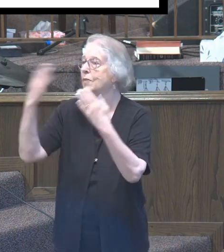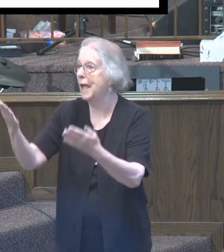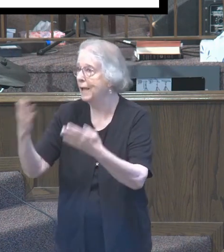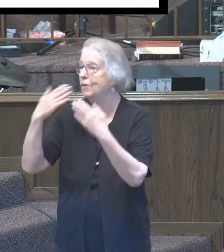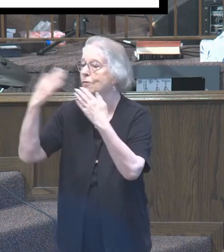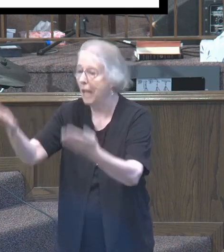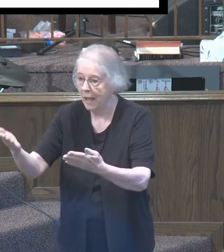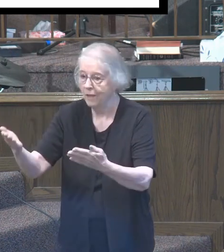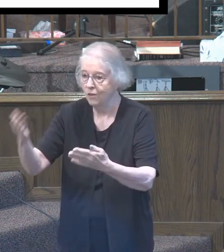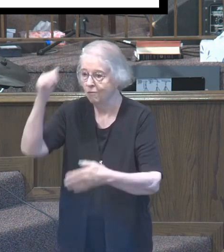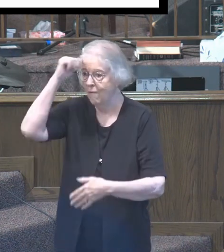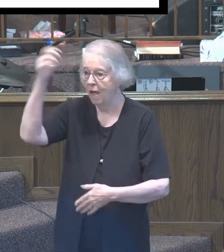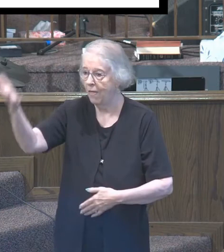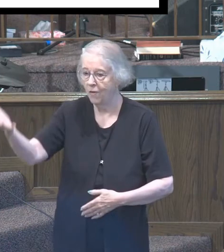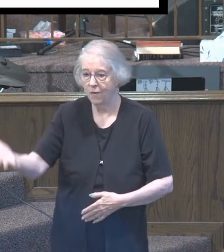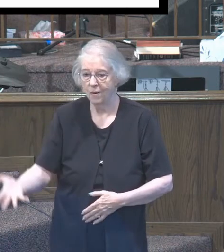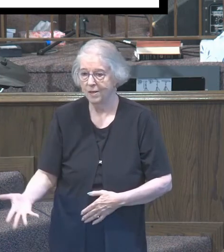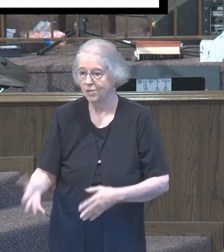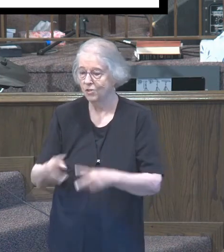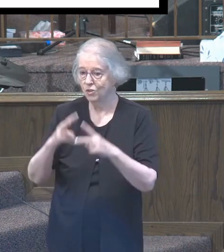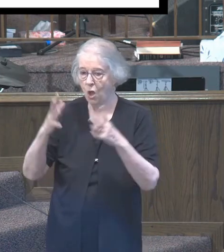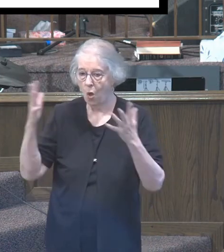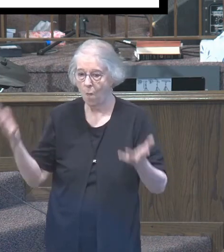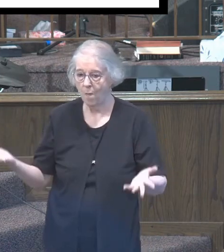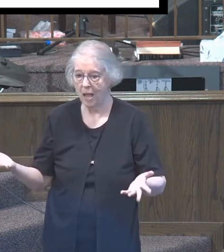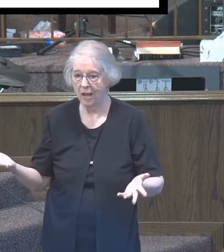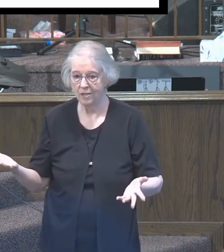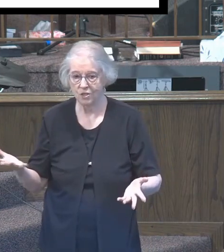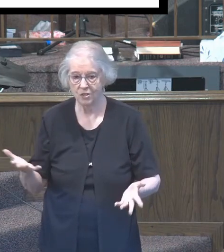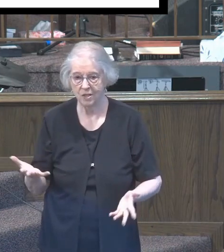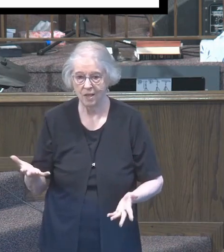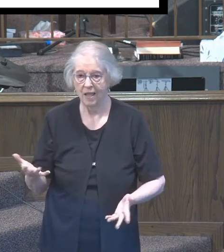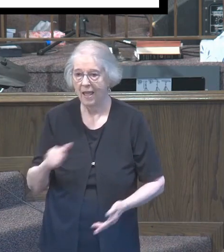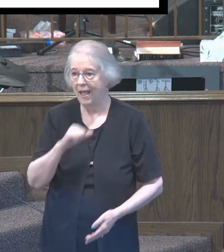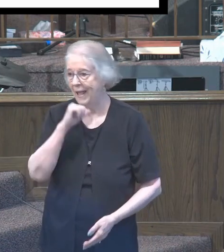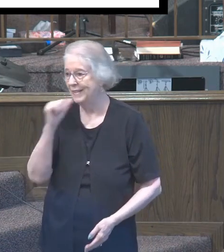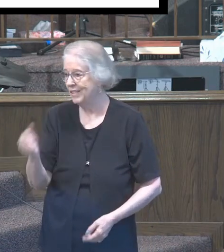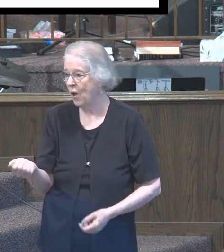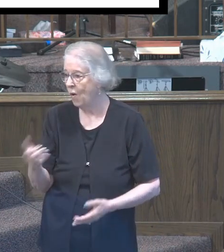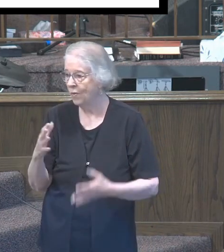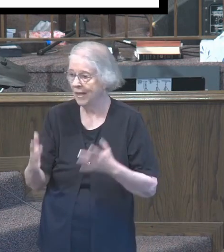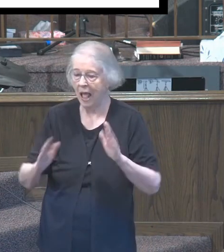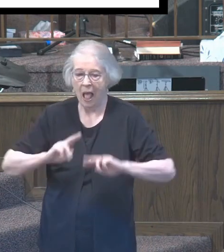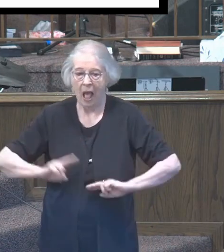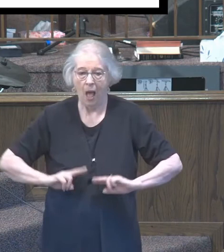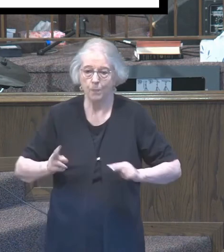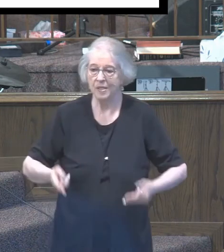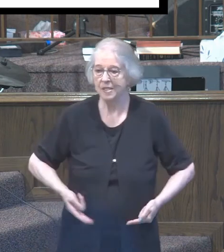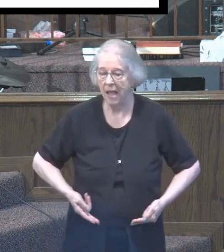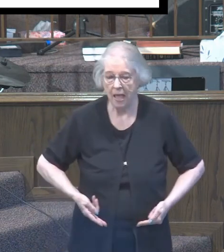is doing right now. And don't get worked up about what may or may not happen